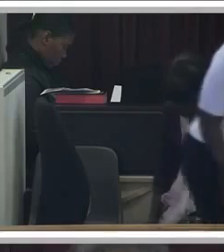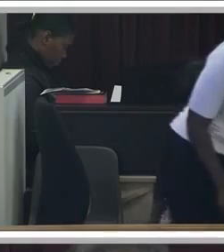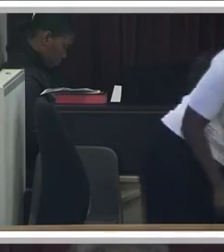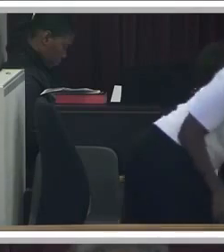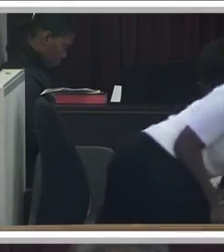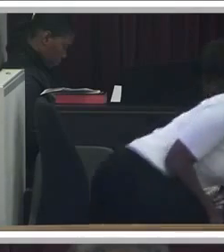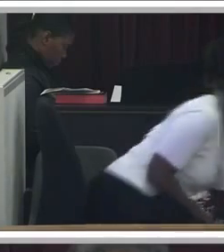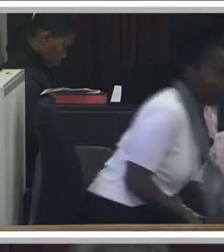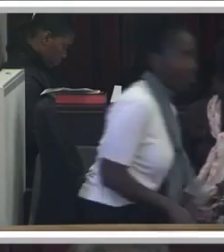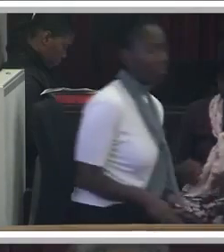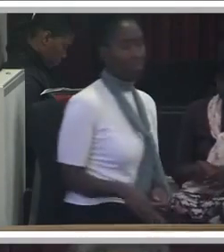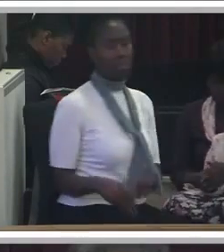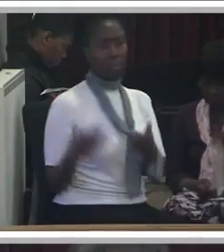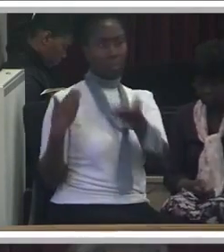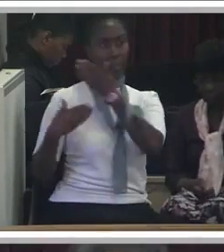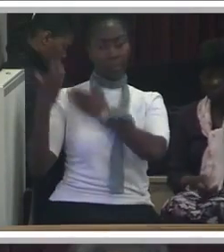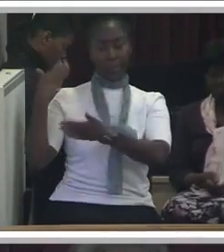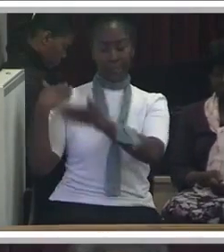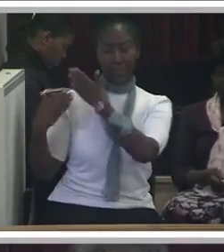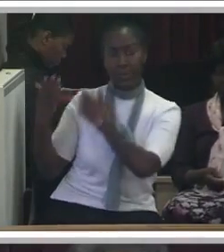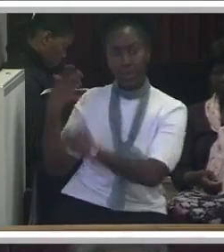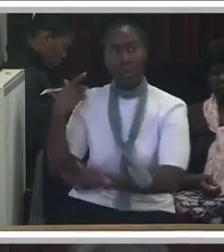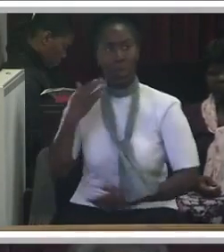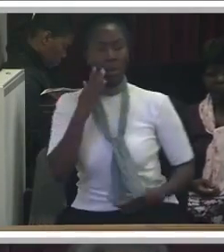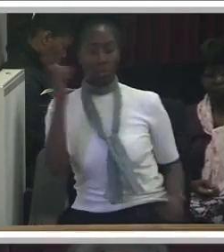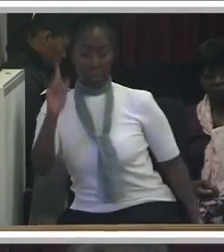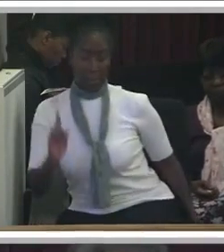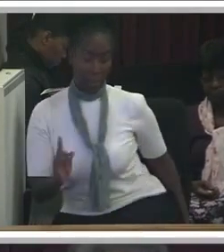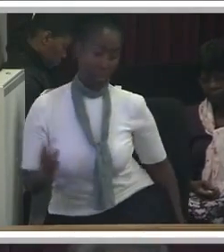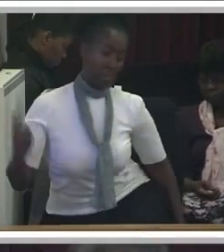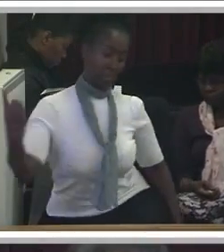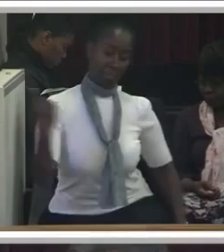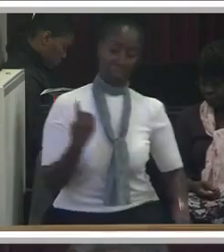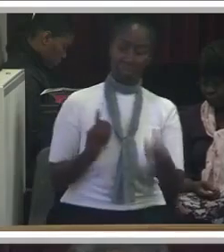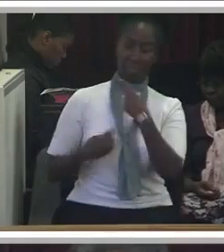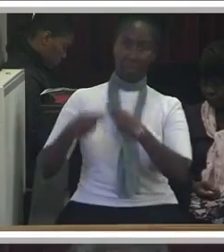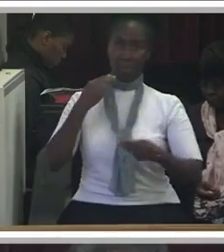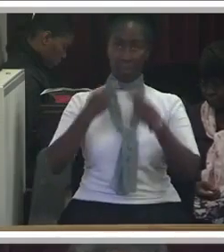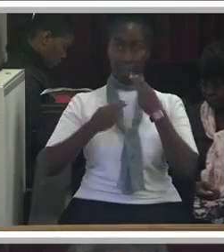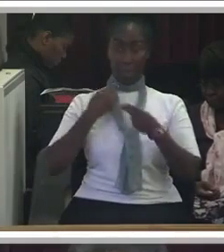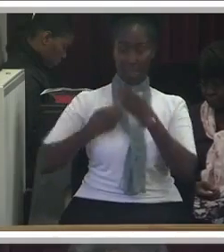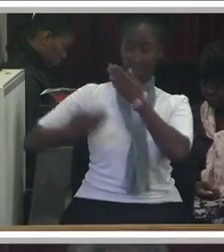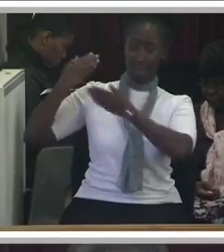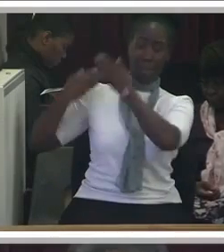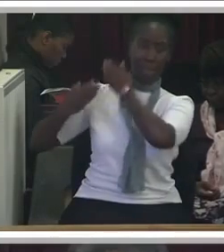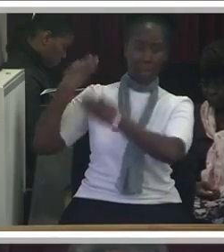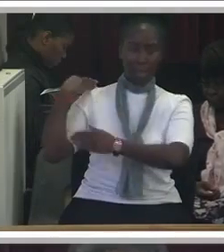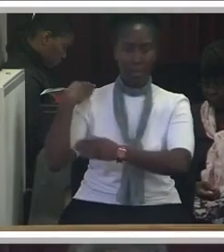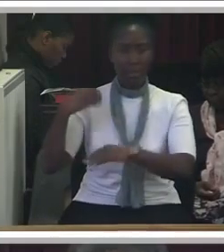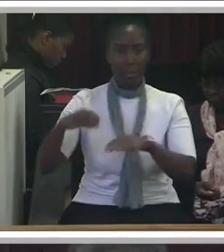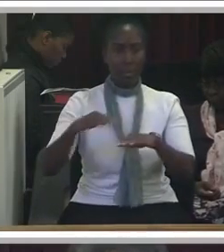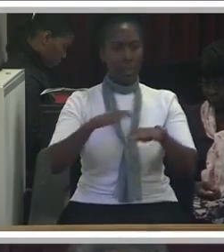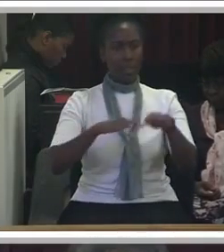feet will be washed first before they eat. Am I right? Yeah. And their